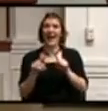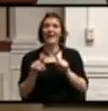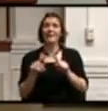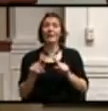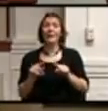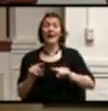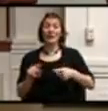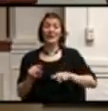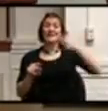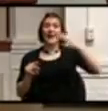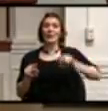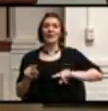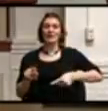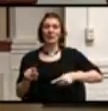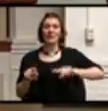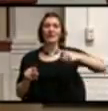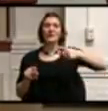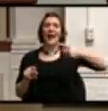flight.